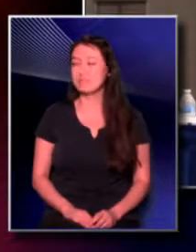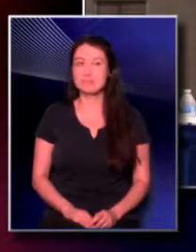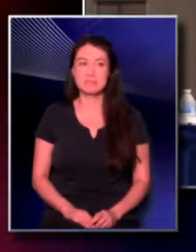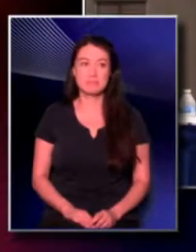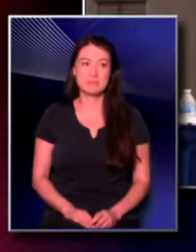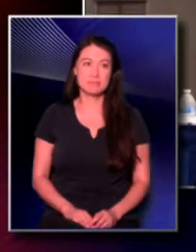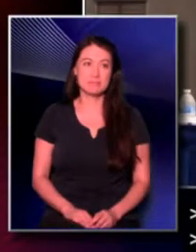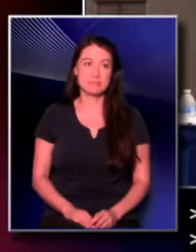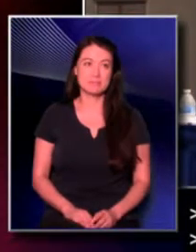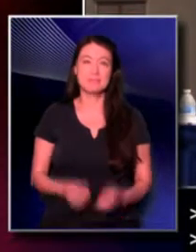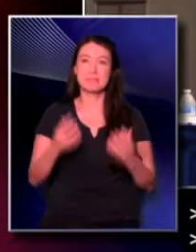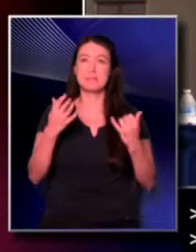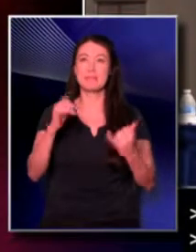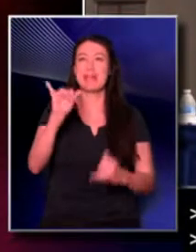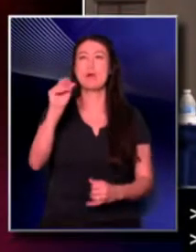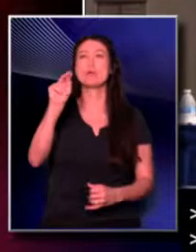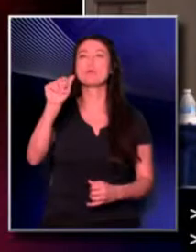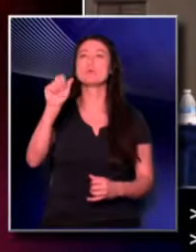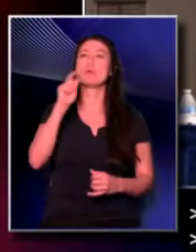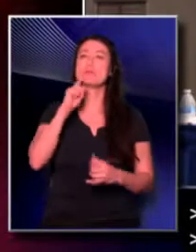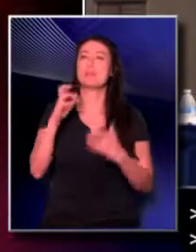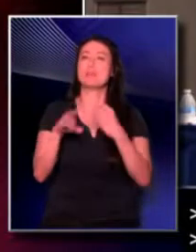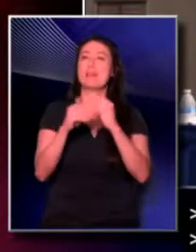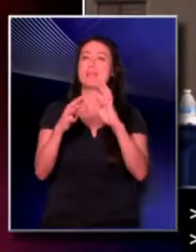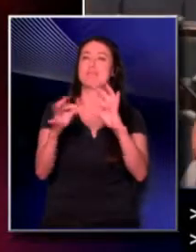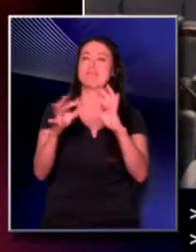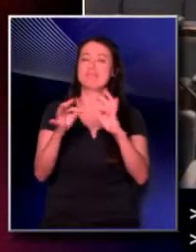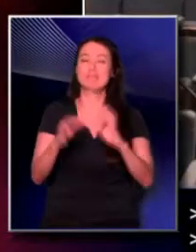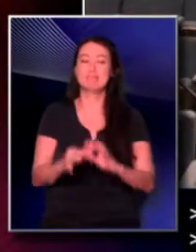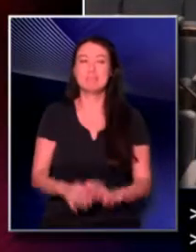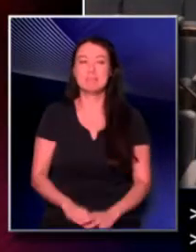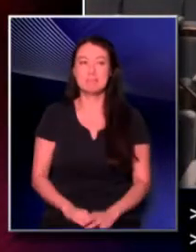And- great. And now Jonas has a few things to add.